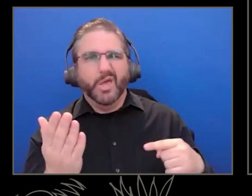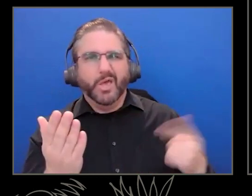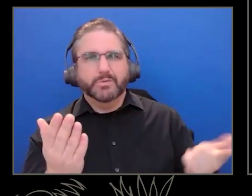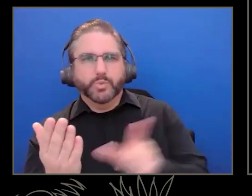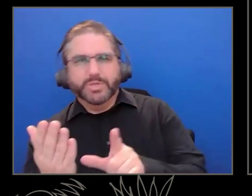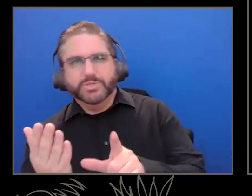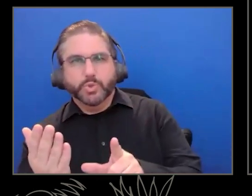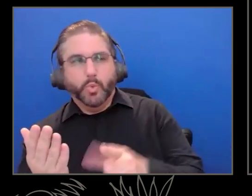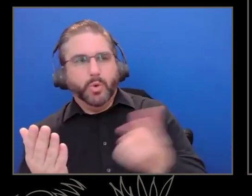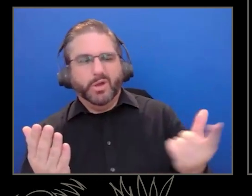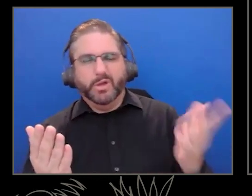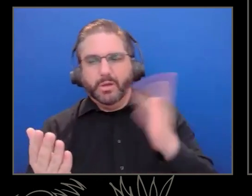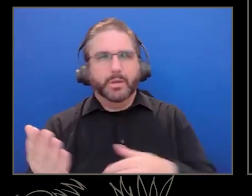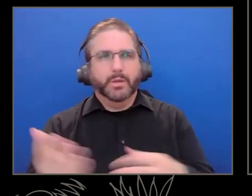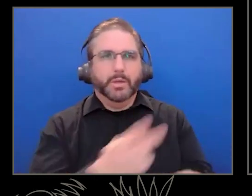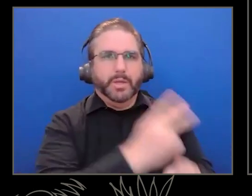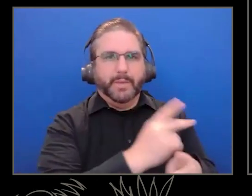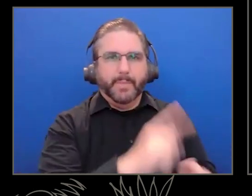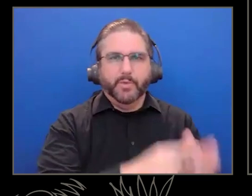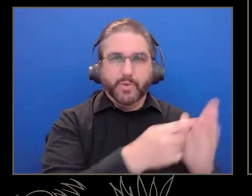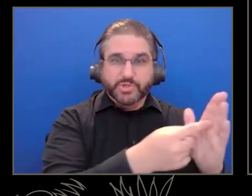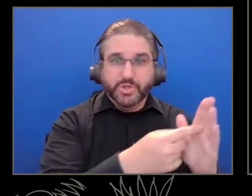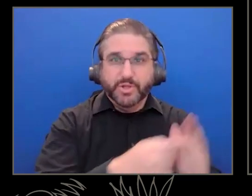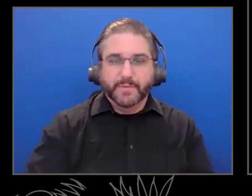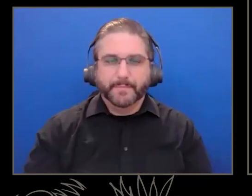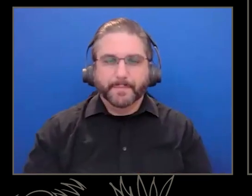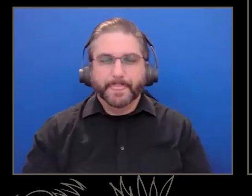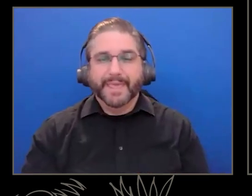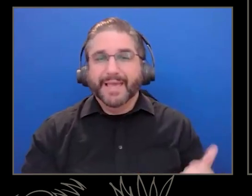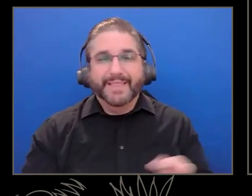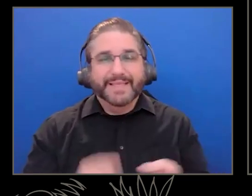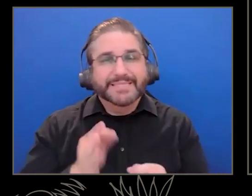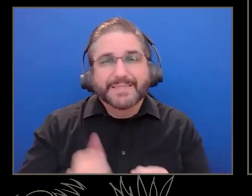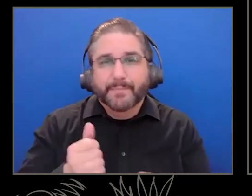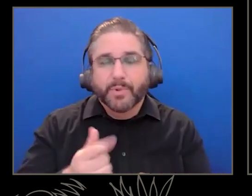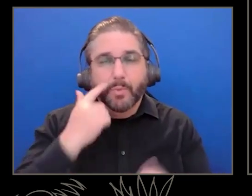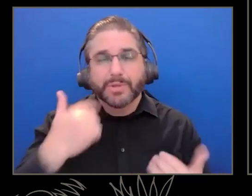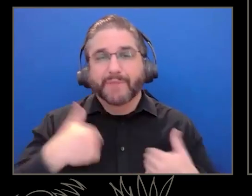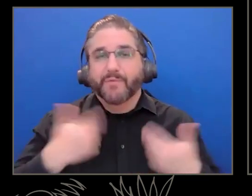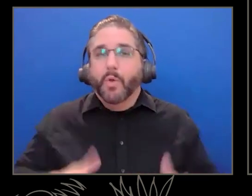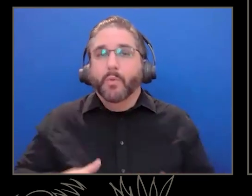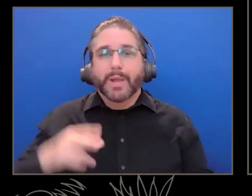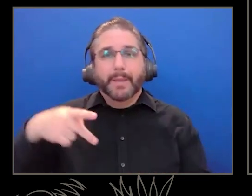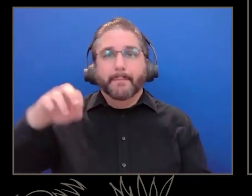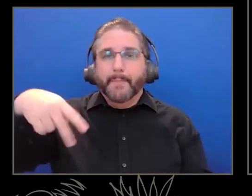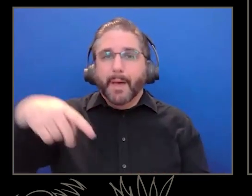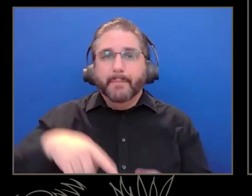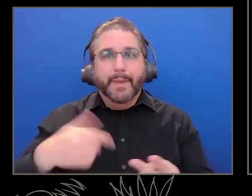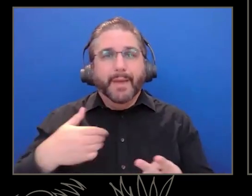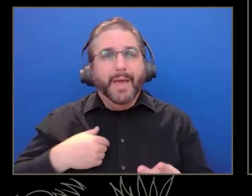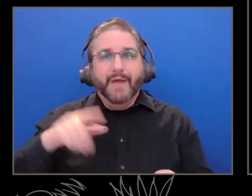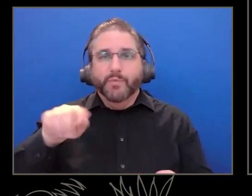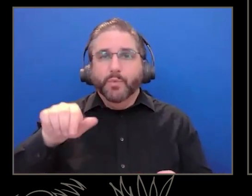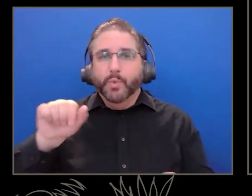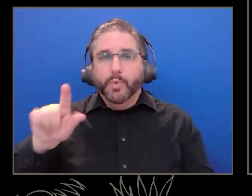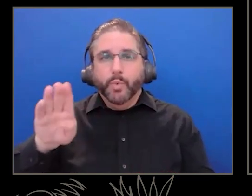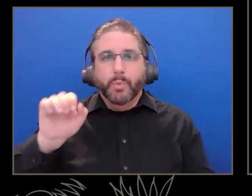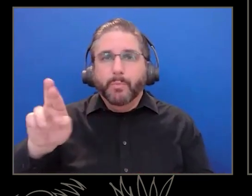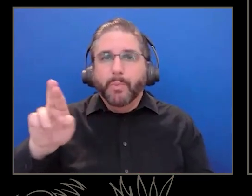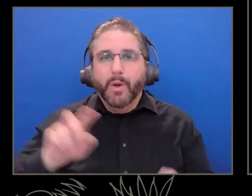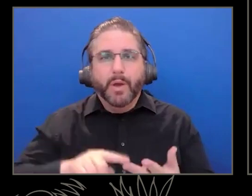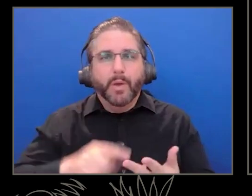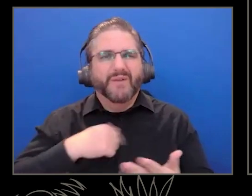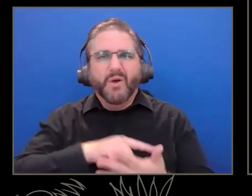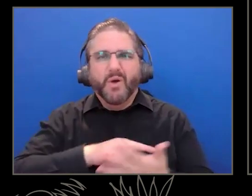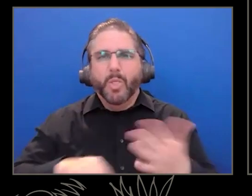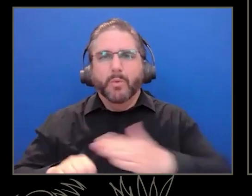This is much simpler, fortunately, because we already have pump. We already have toolbar. We kind of already have the foundational